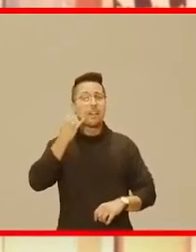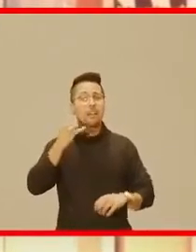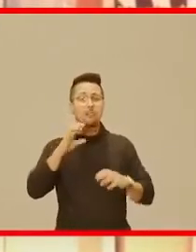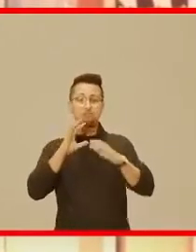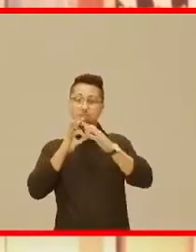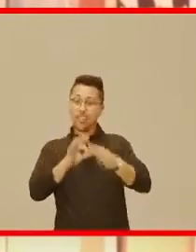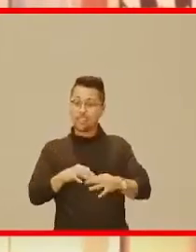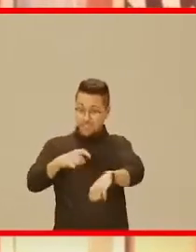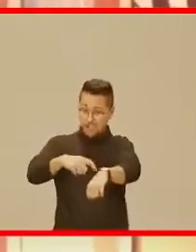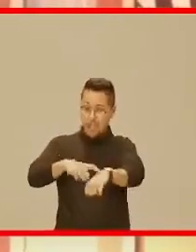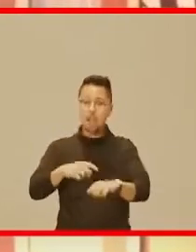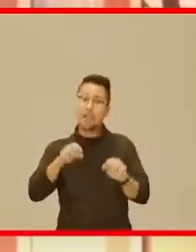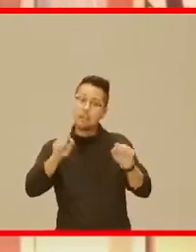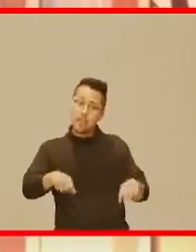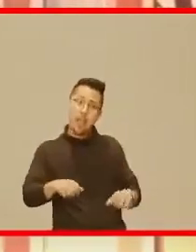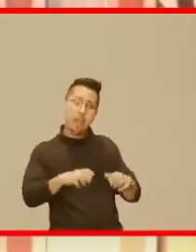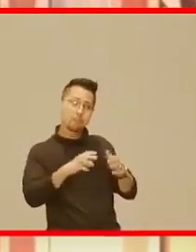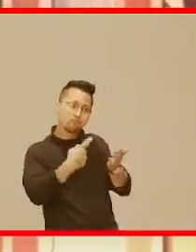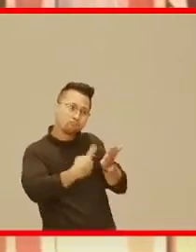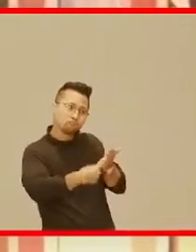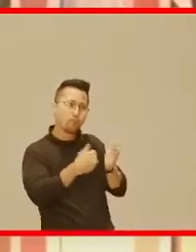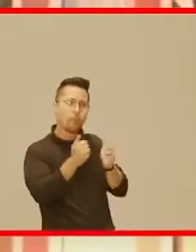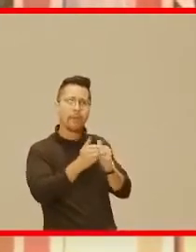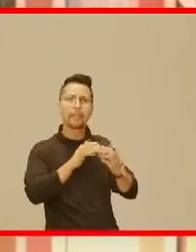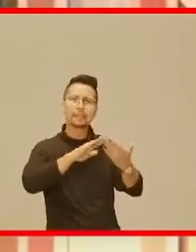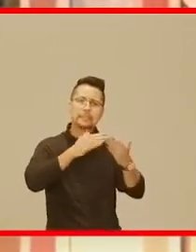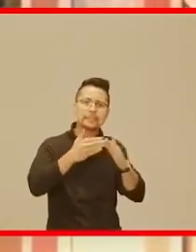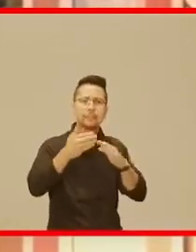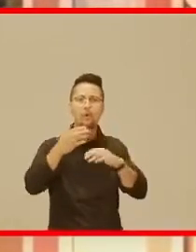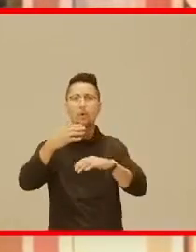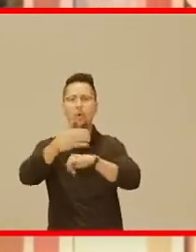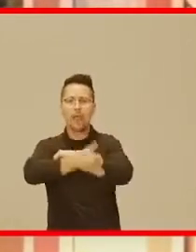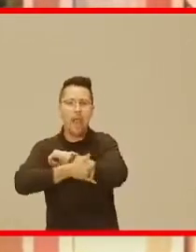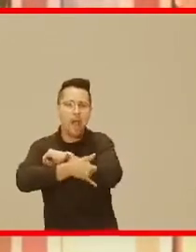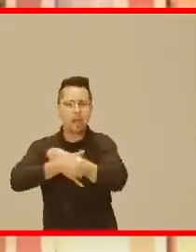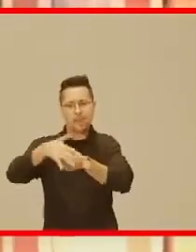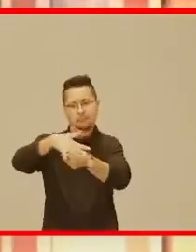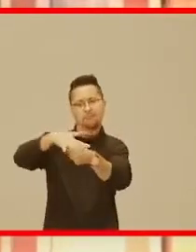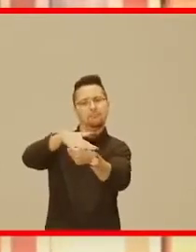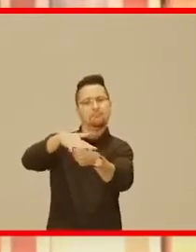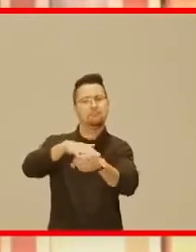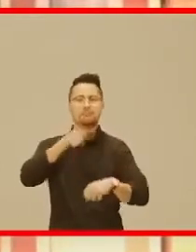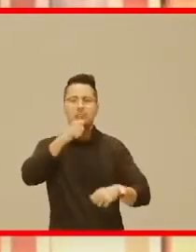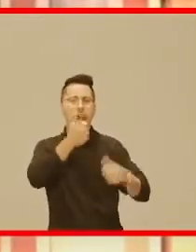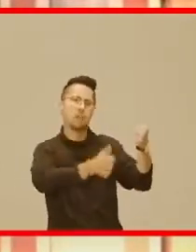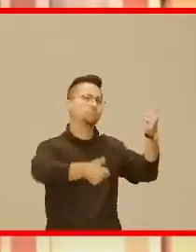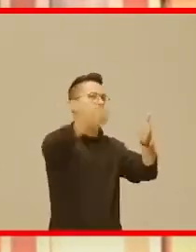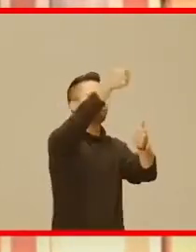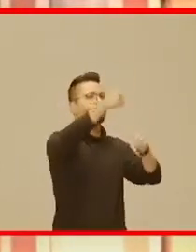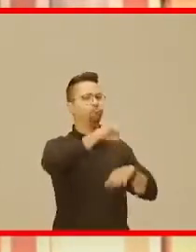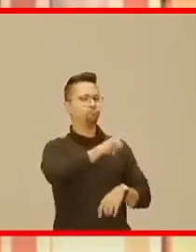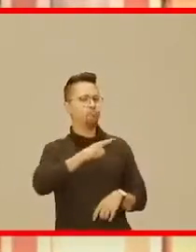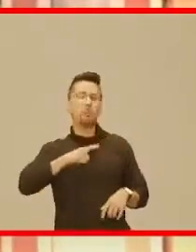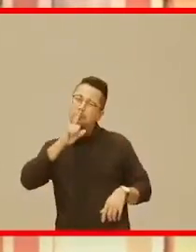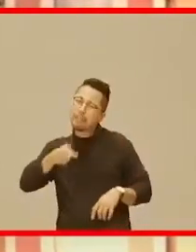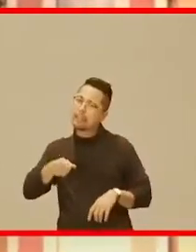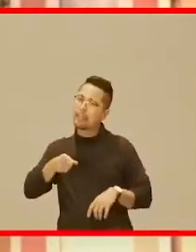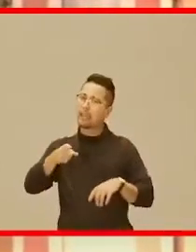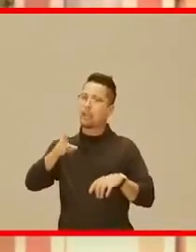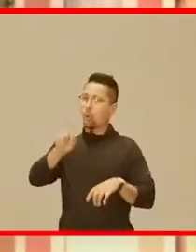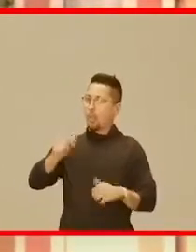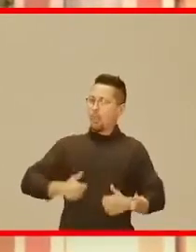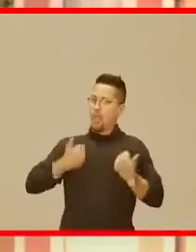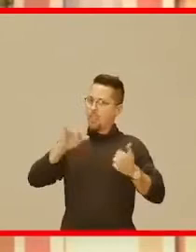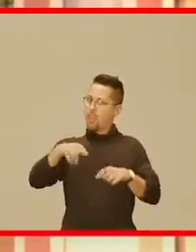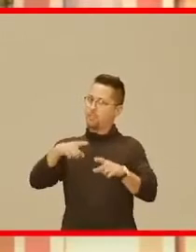that can be a city or county issue. That's not necessarily a legislative issue, and so It's probably, it depends on where you live. If you live in the county,